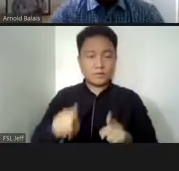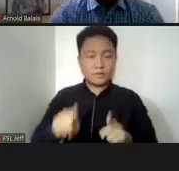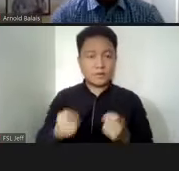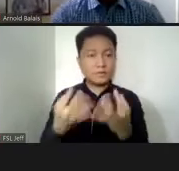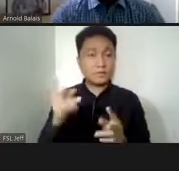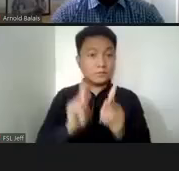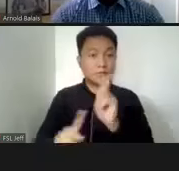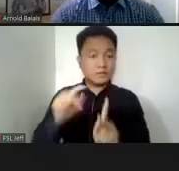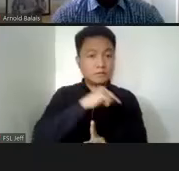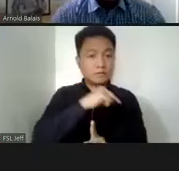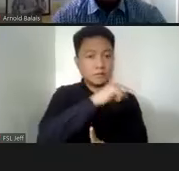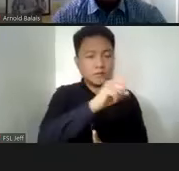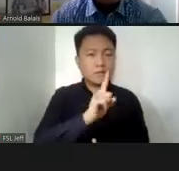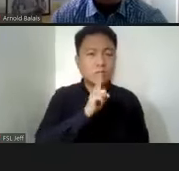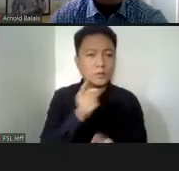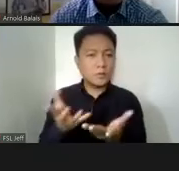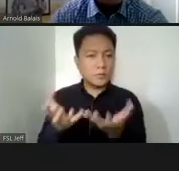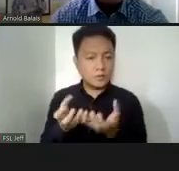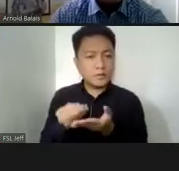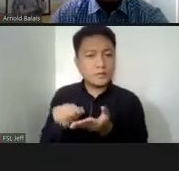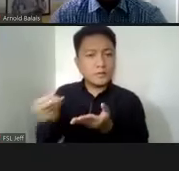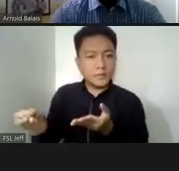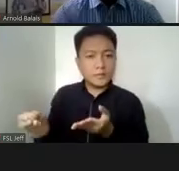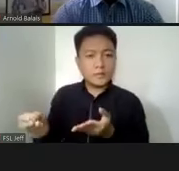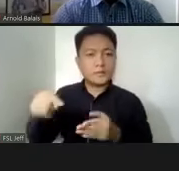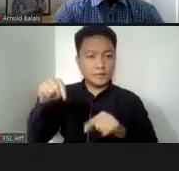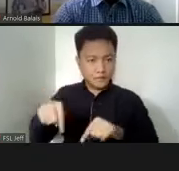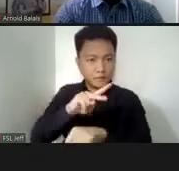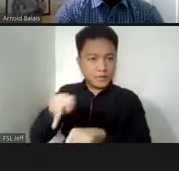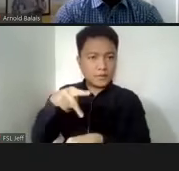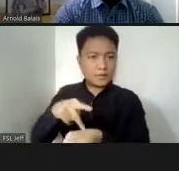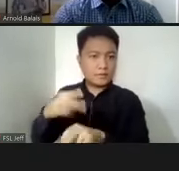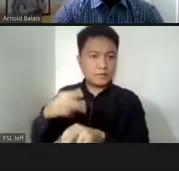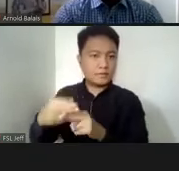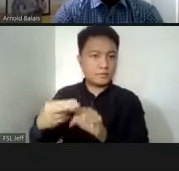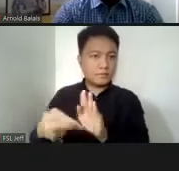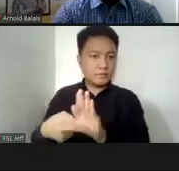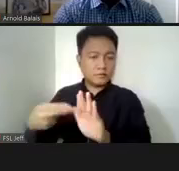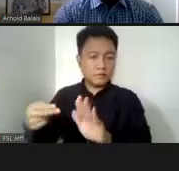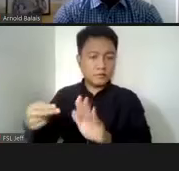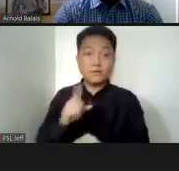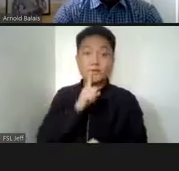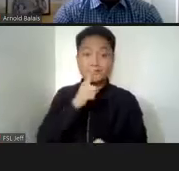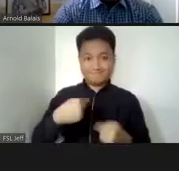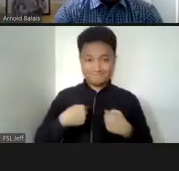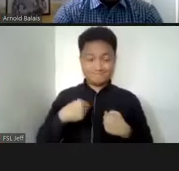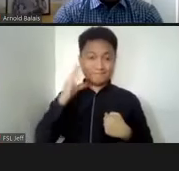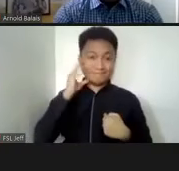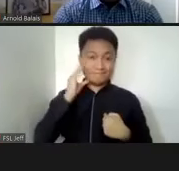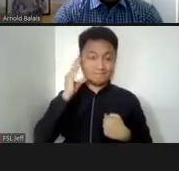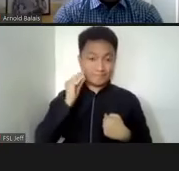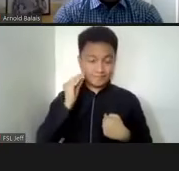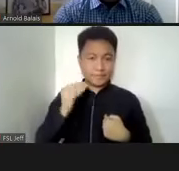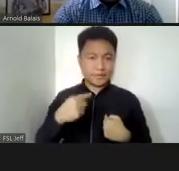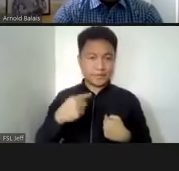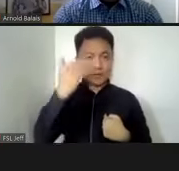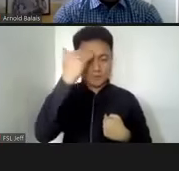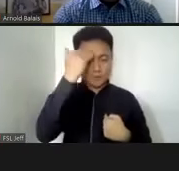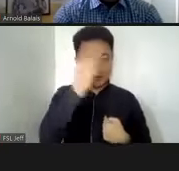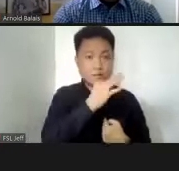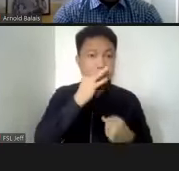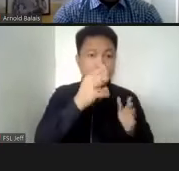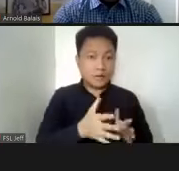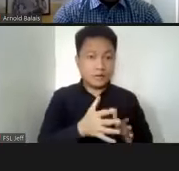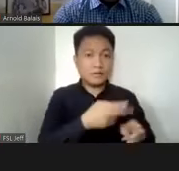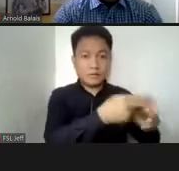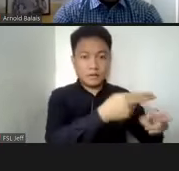shipped from Mindanao to Manila. I guess that's how I'm trying to, my family is trying to help in